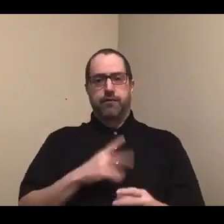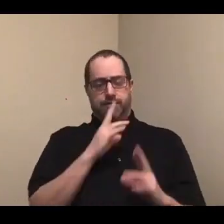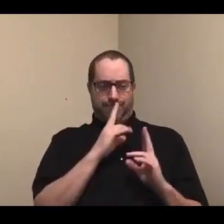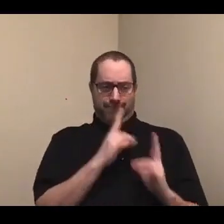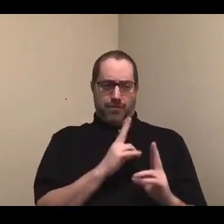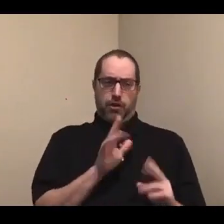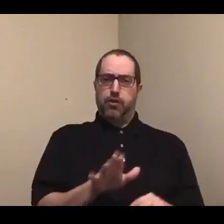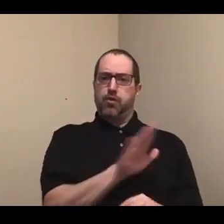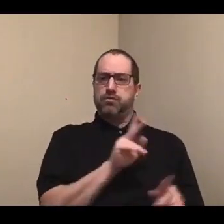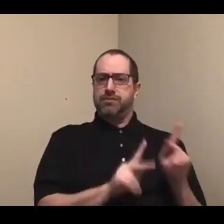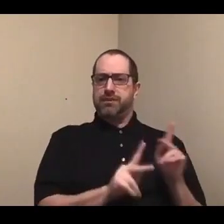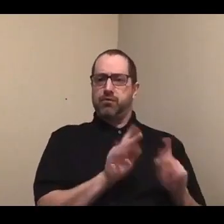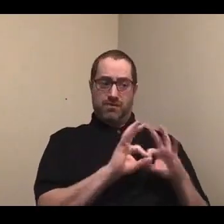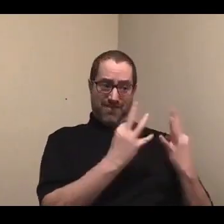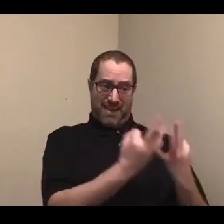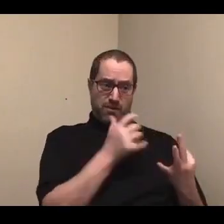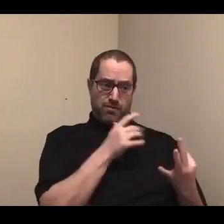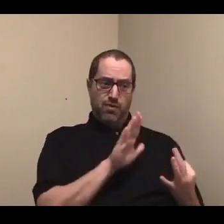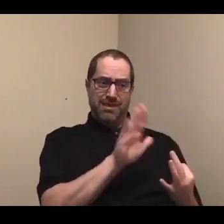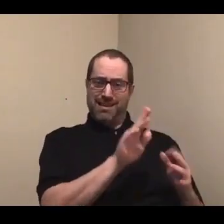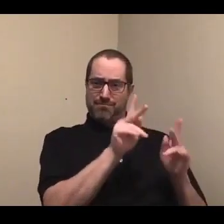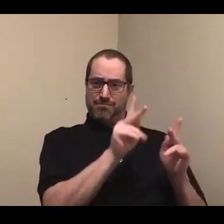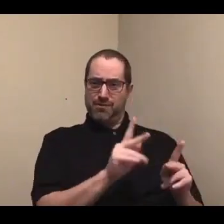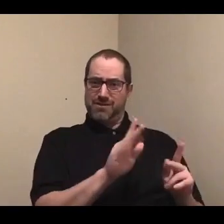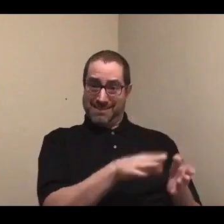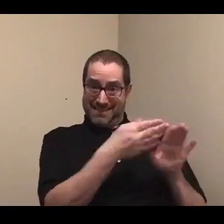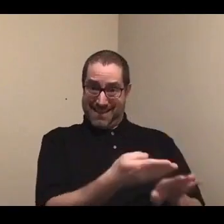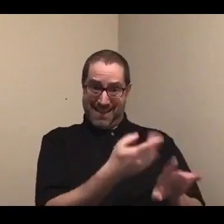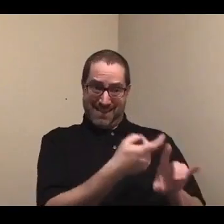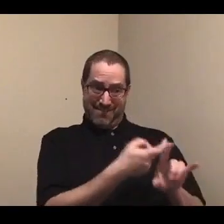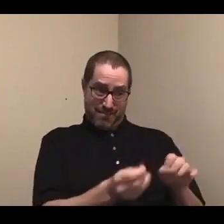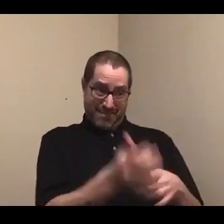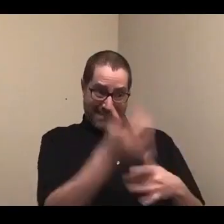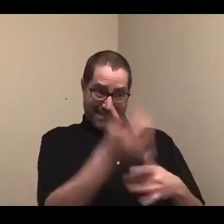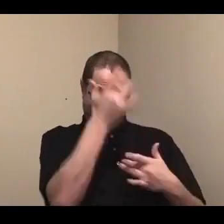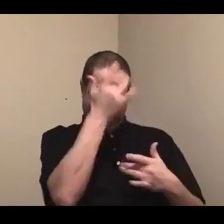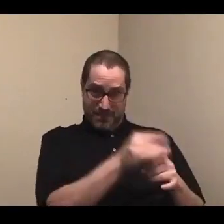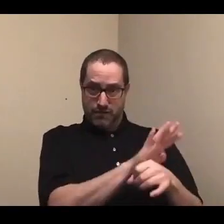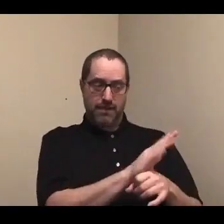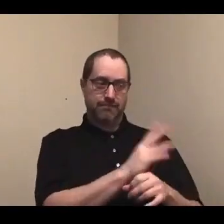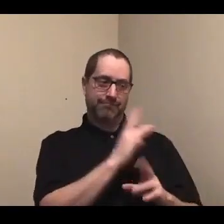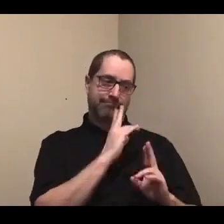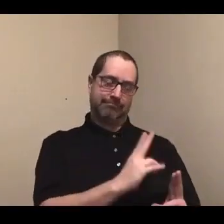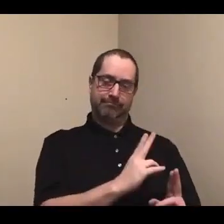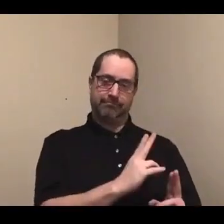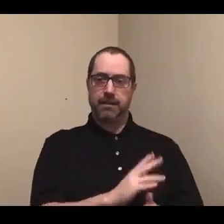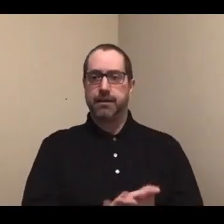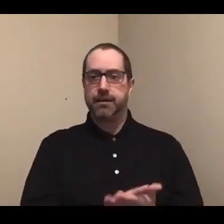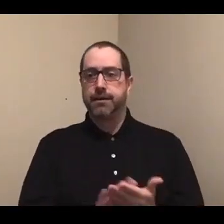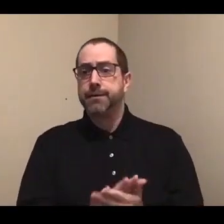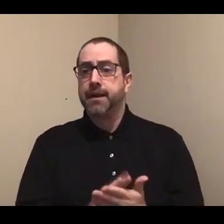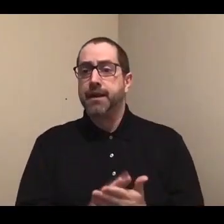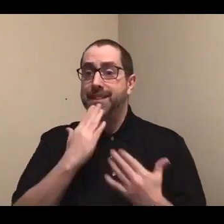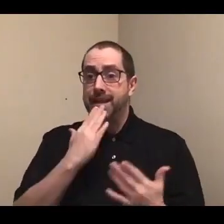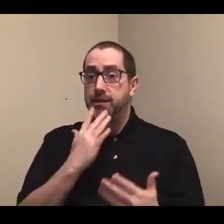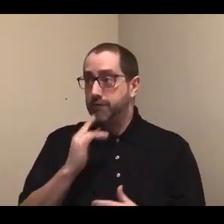thank our healthcare workers who have been working so hard to fight this virus and now the rollout of our vaccine.